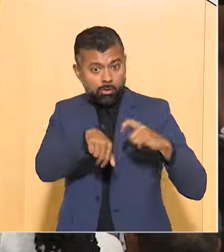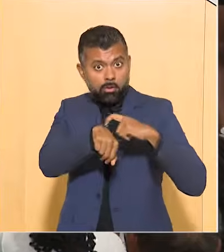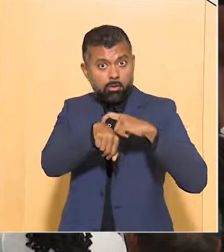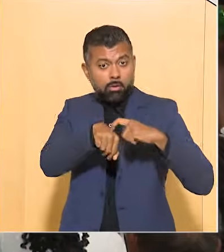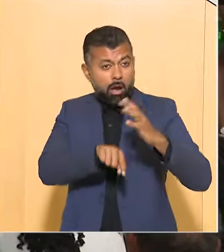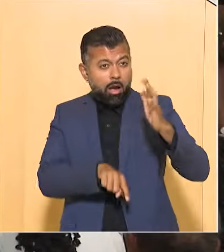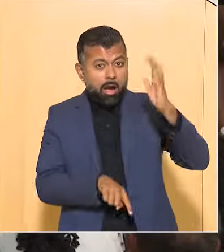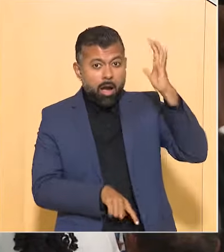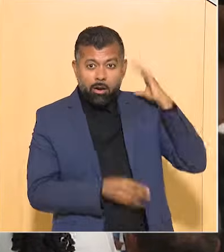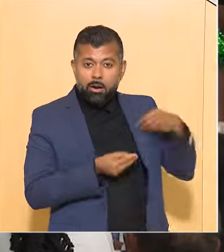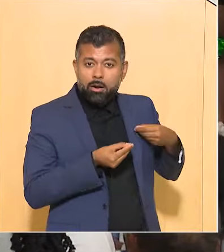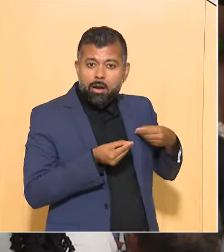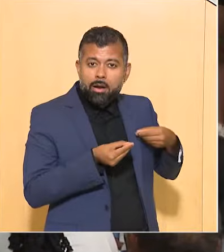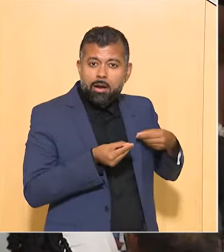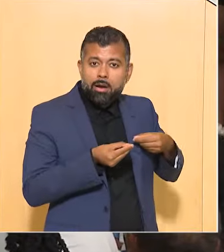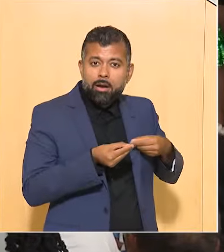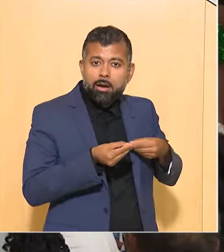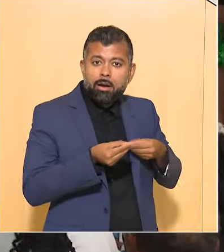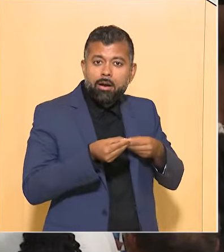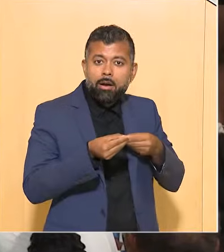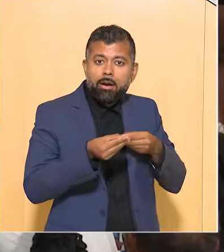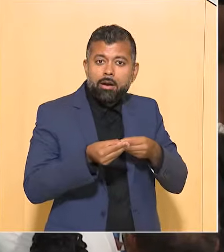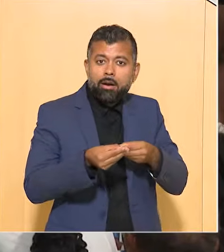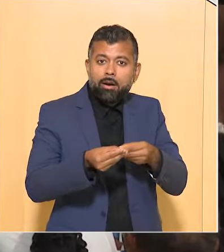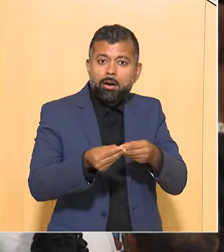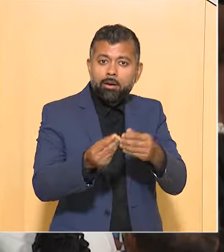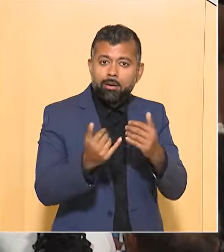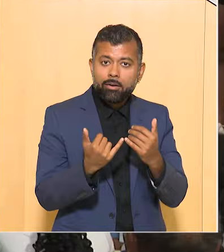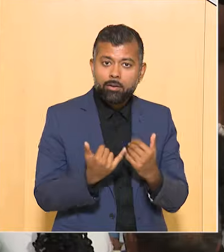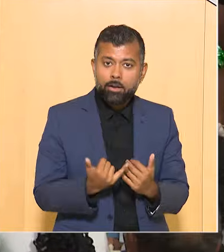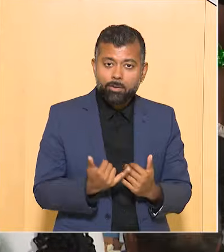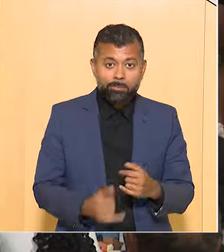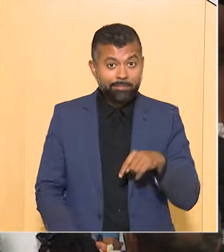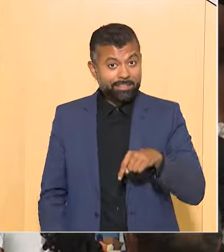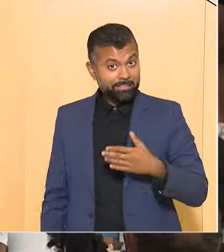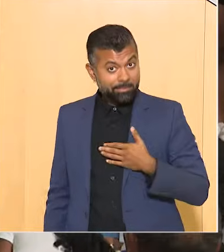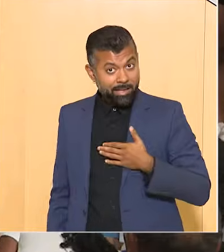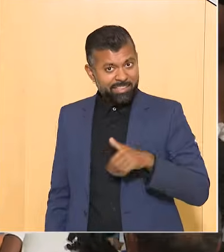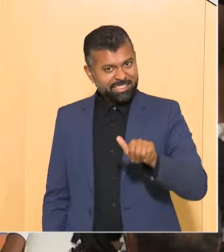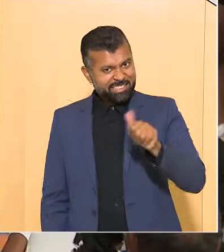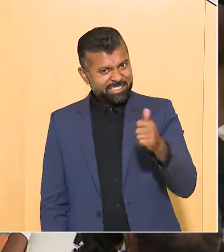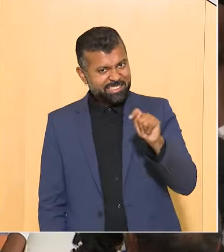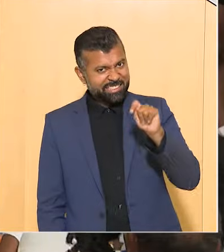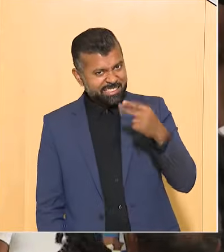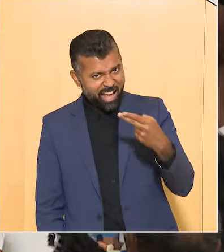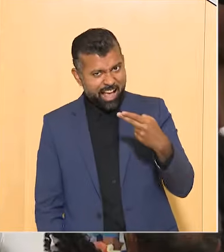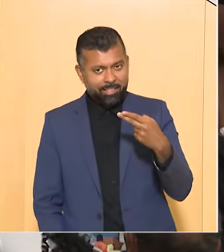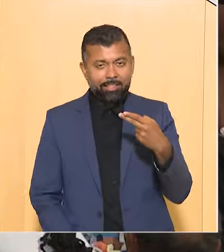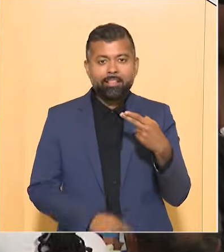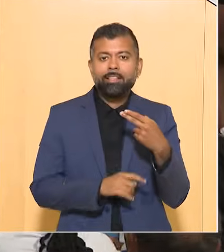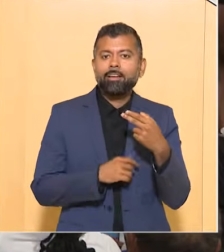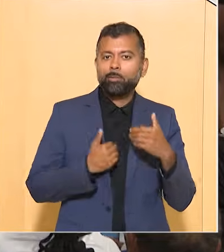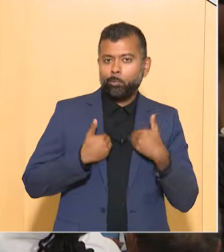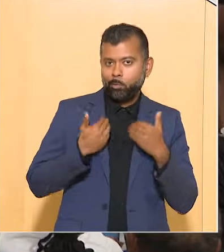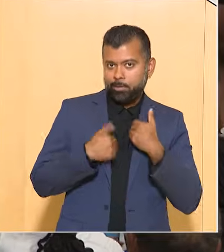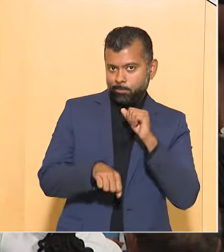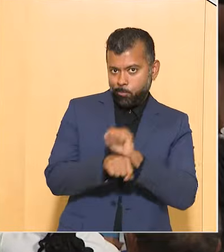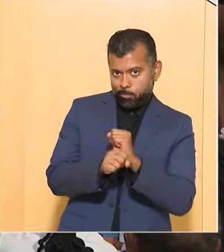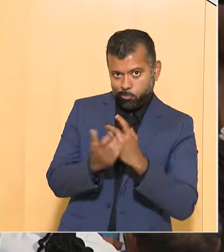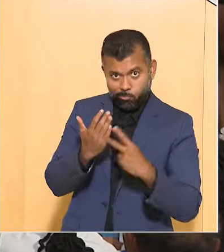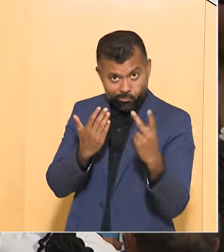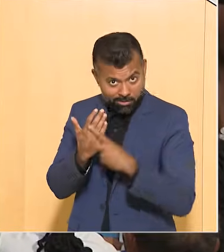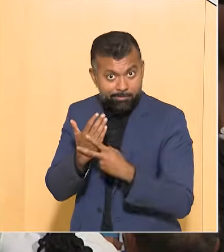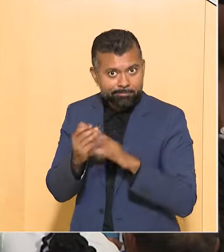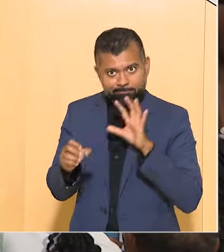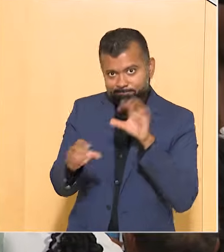For me personally, this is my 10th SYEP. When I started, my baby was 10 months old. Now she sits before me